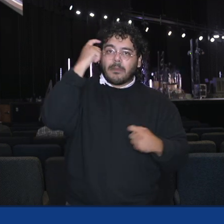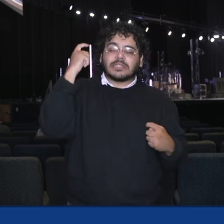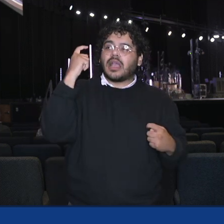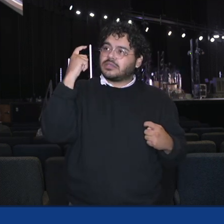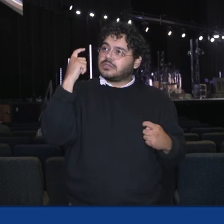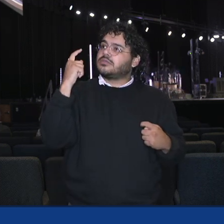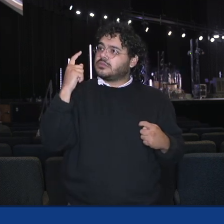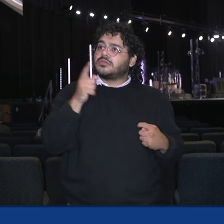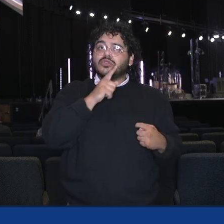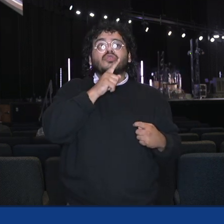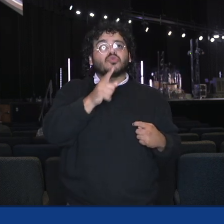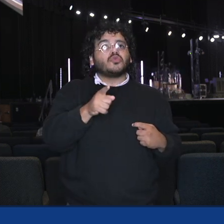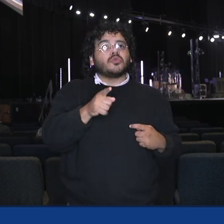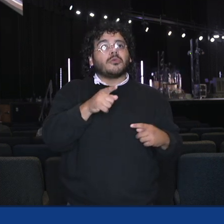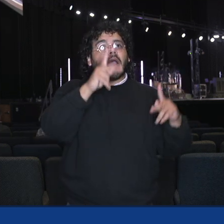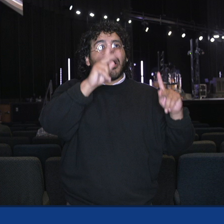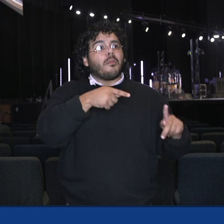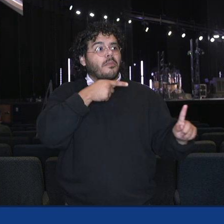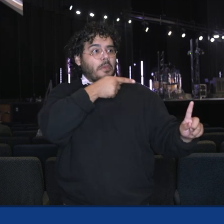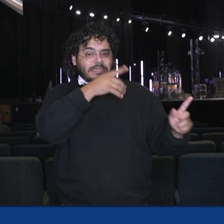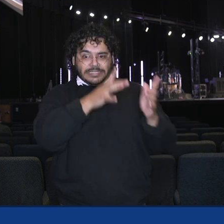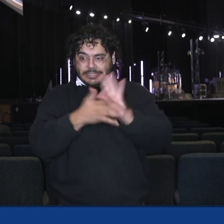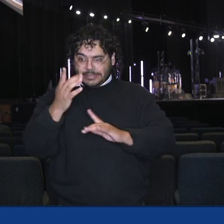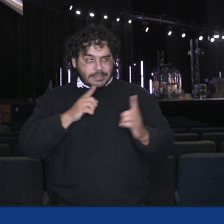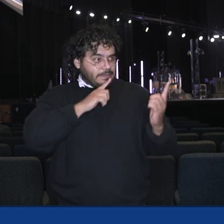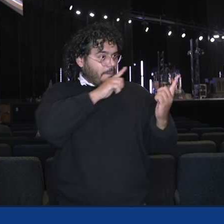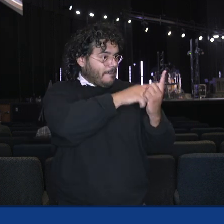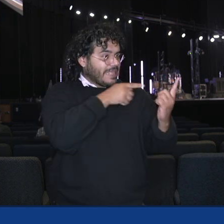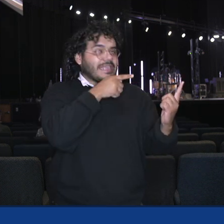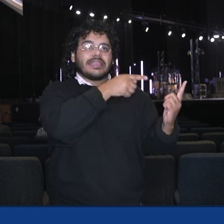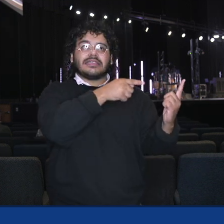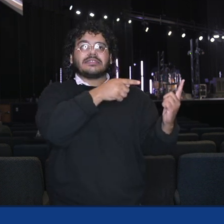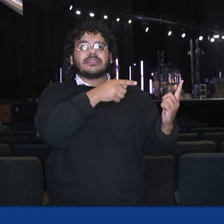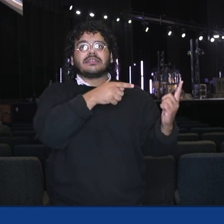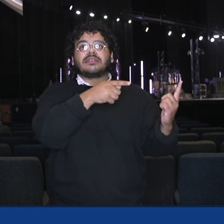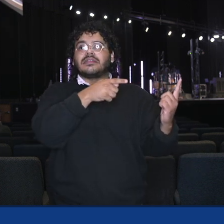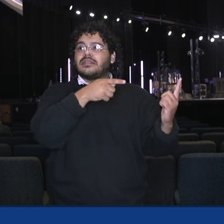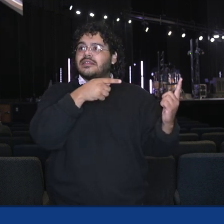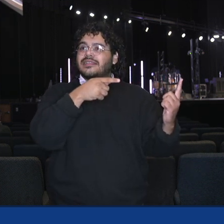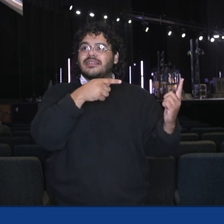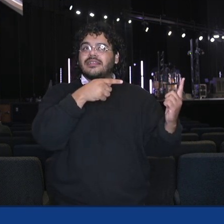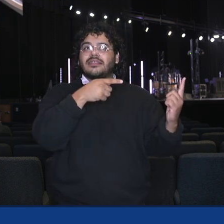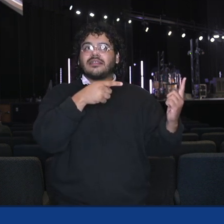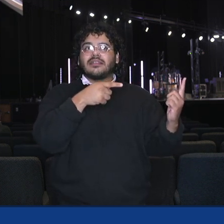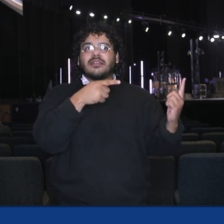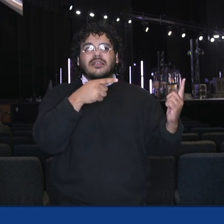It's a picture of a person that Jesus meets for whom there is no good news.